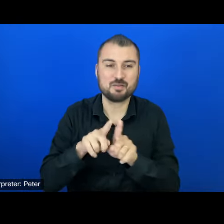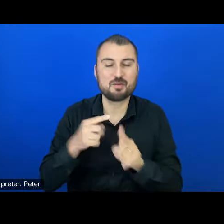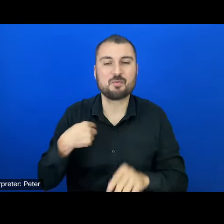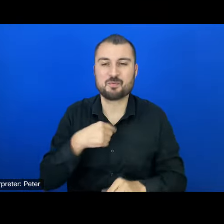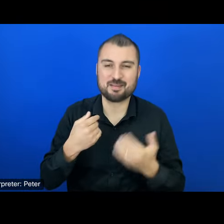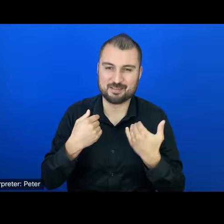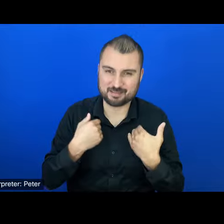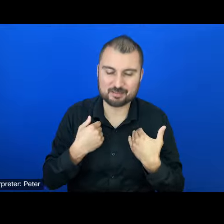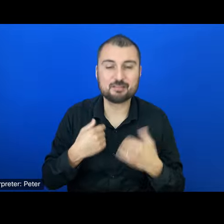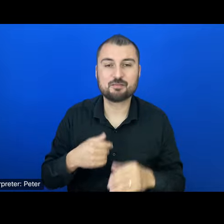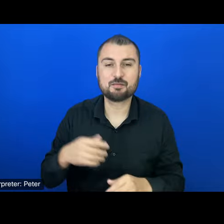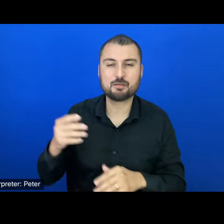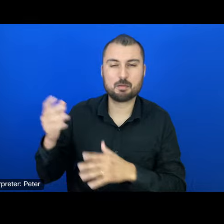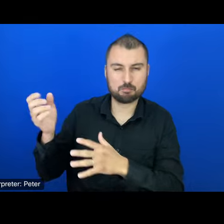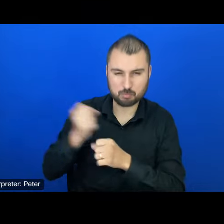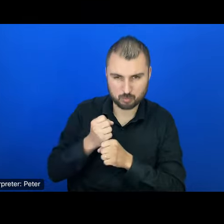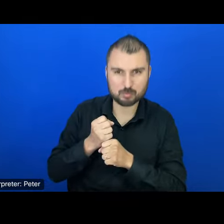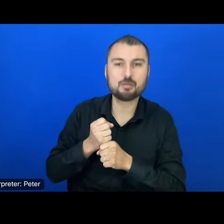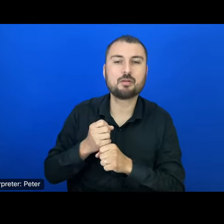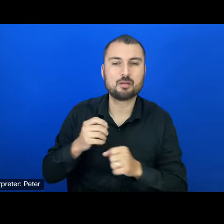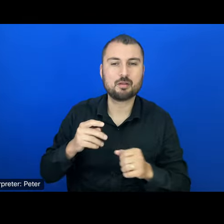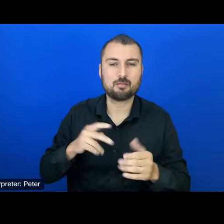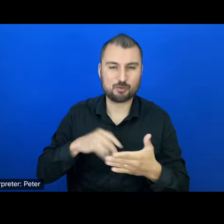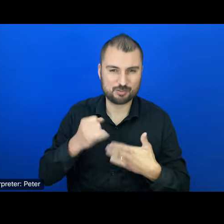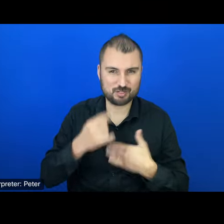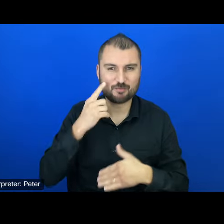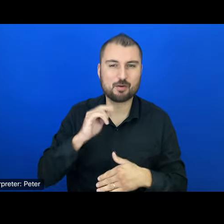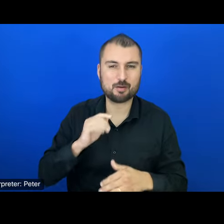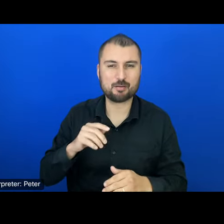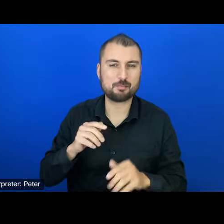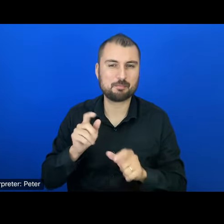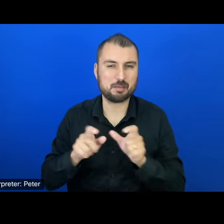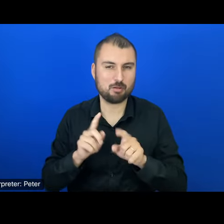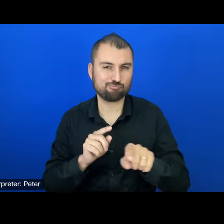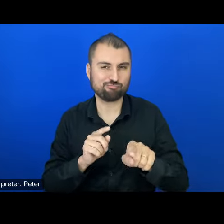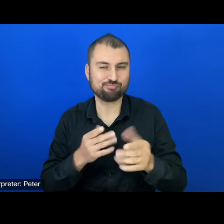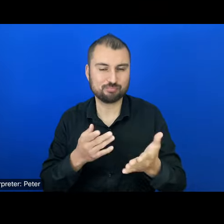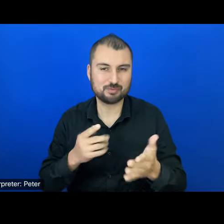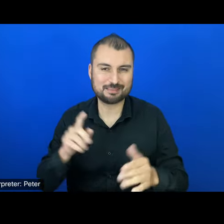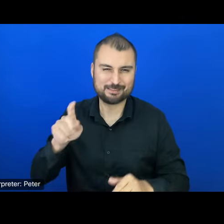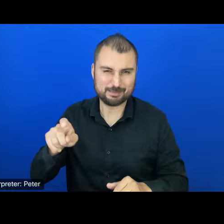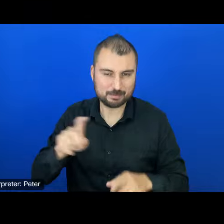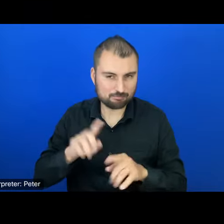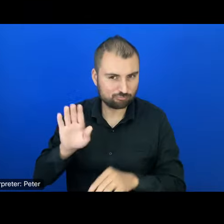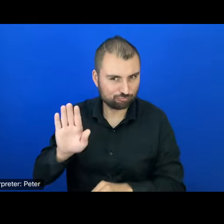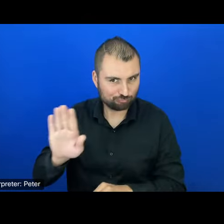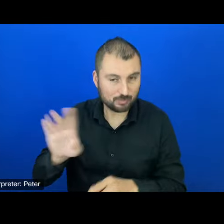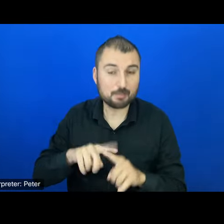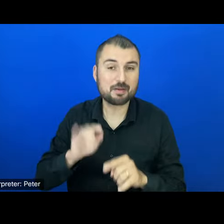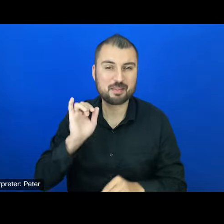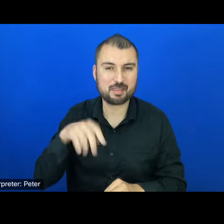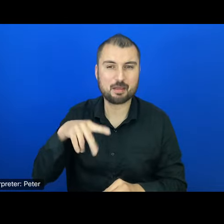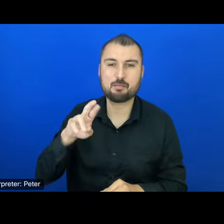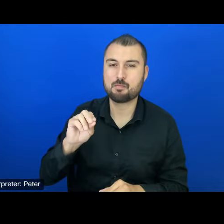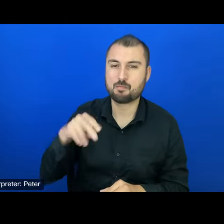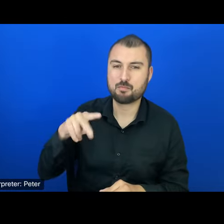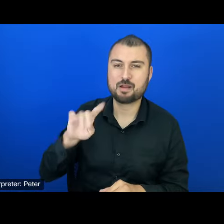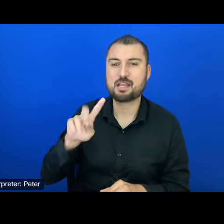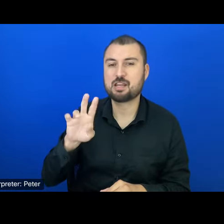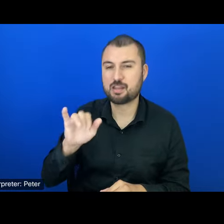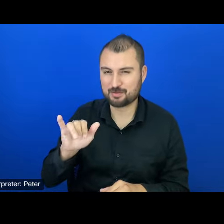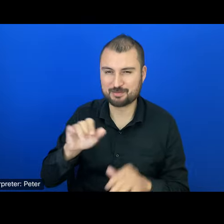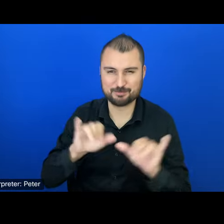objects for our patrons' needs in one place. The thing is, it was a proprietary system and the electronics and the motors are